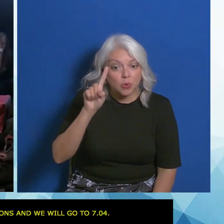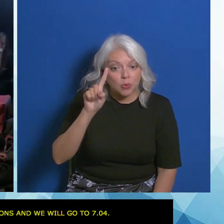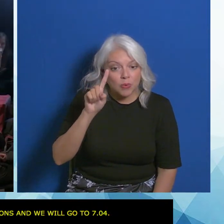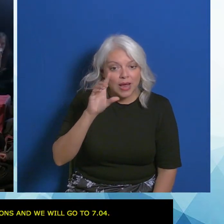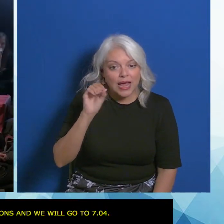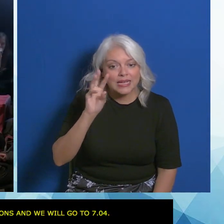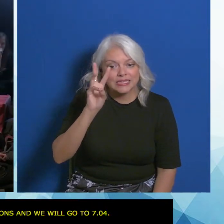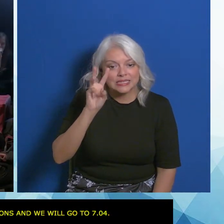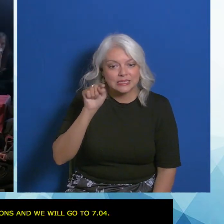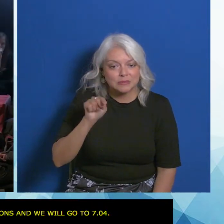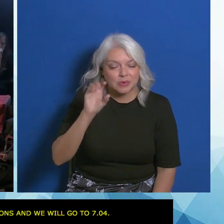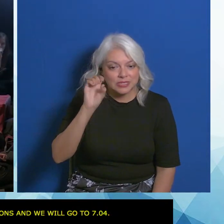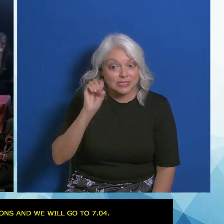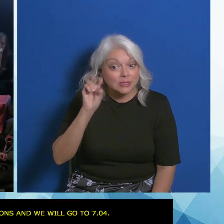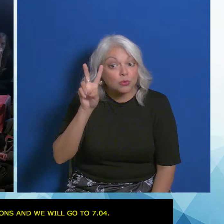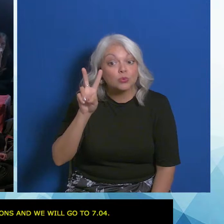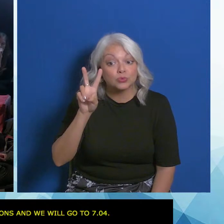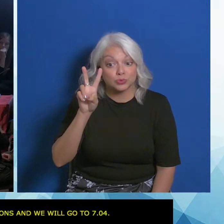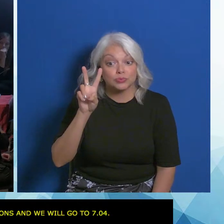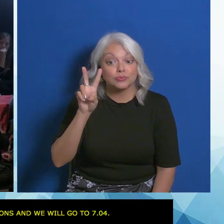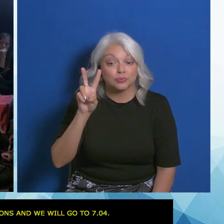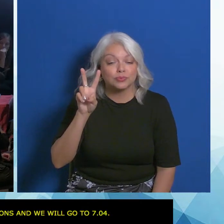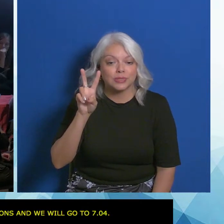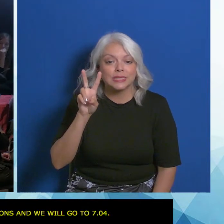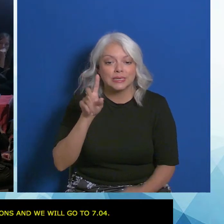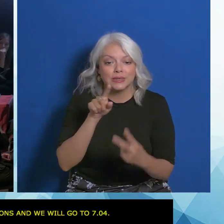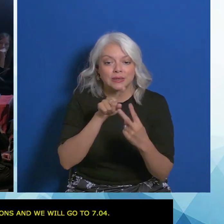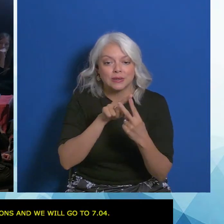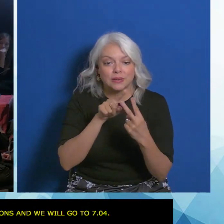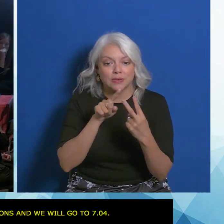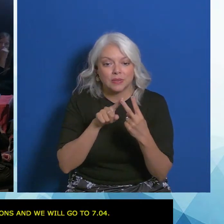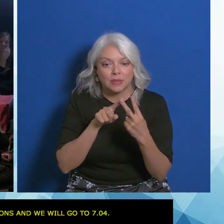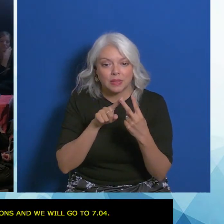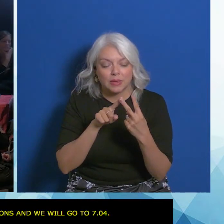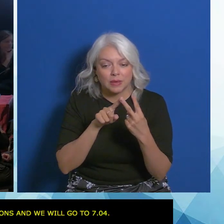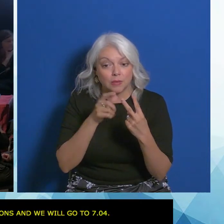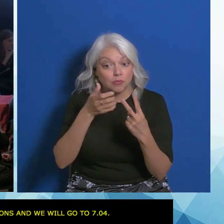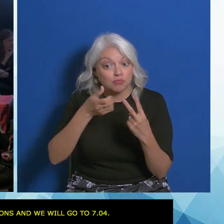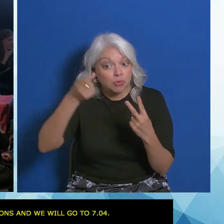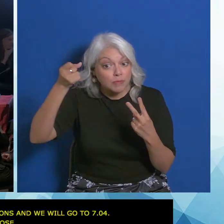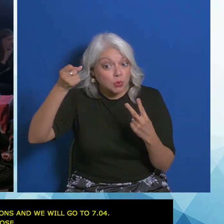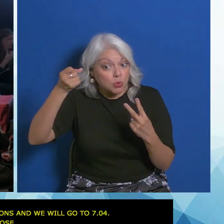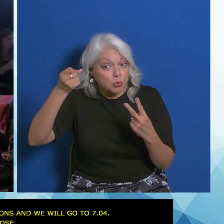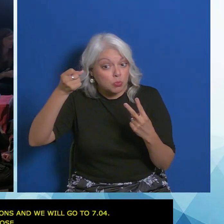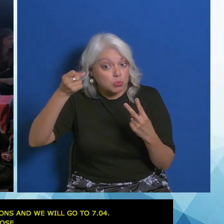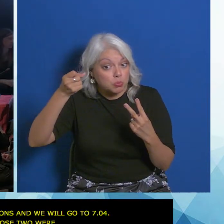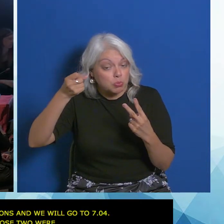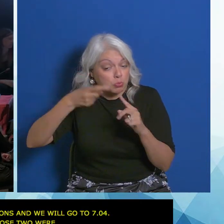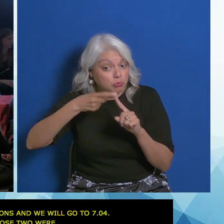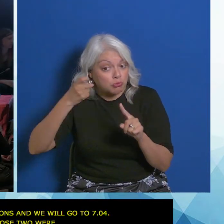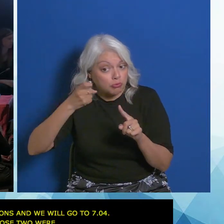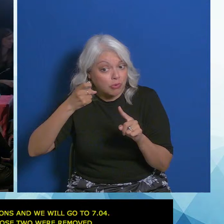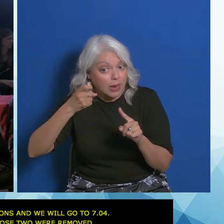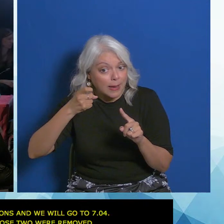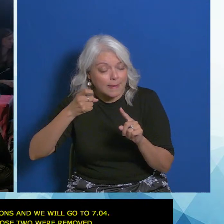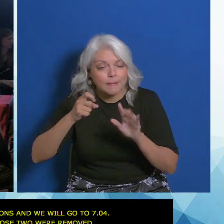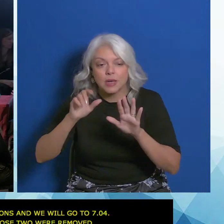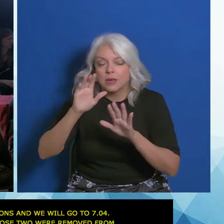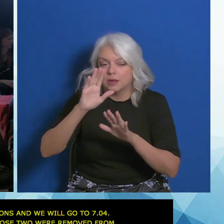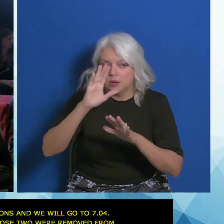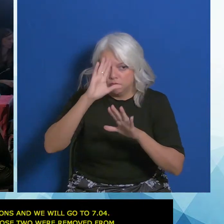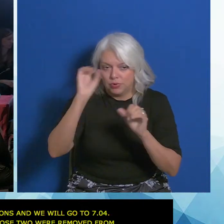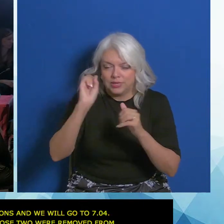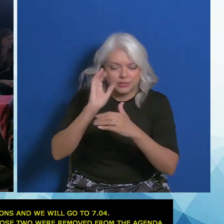and 6.02. Those two were removed from the consent agenda. They were